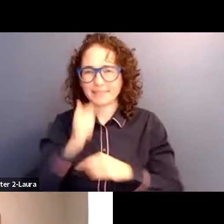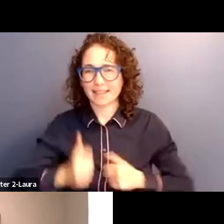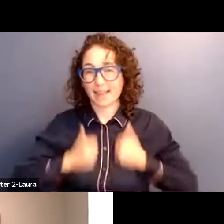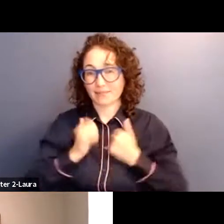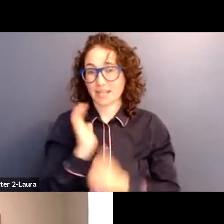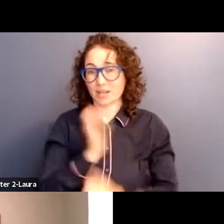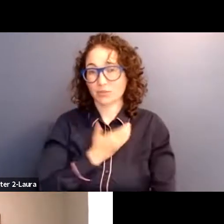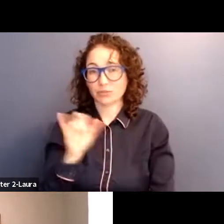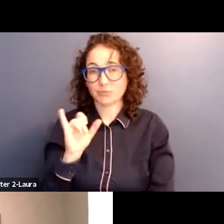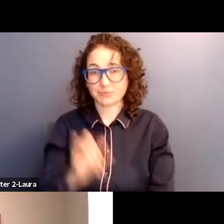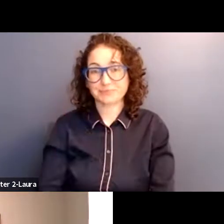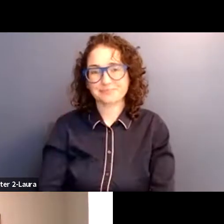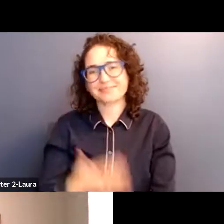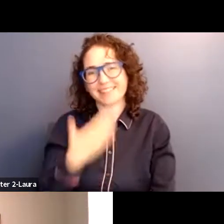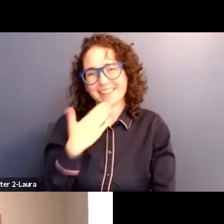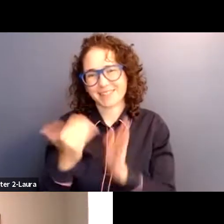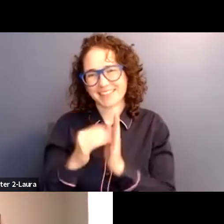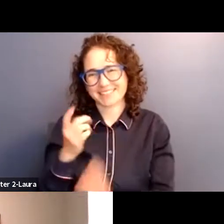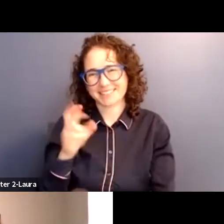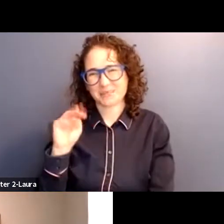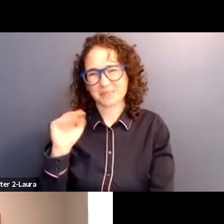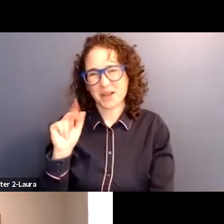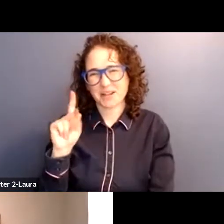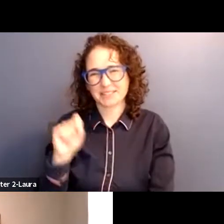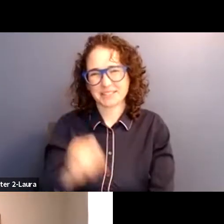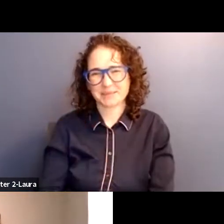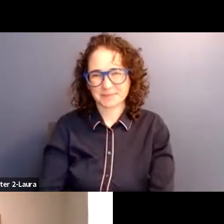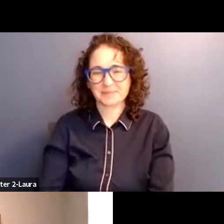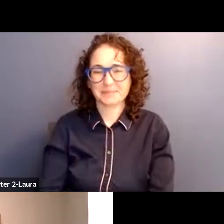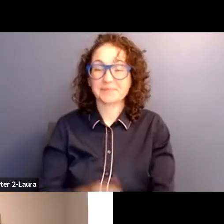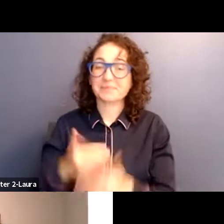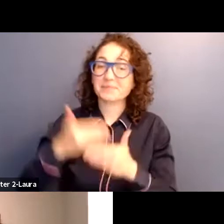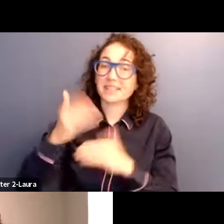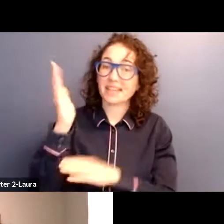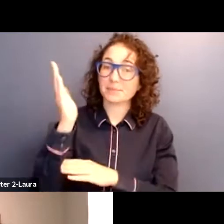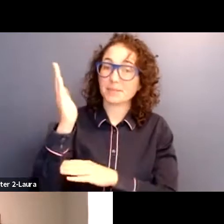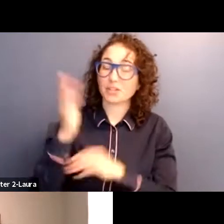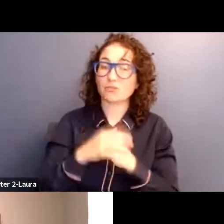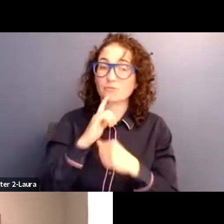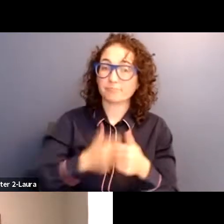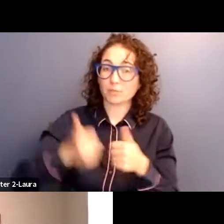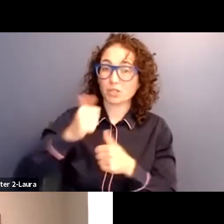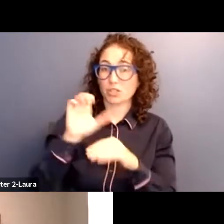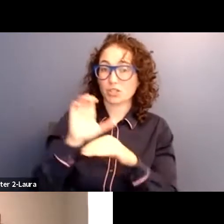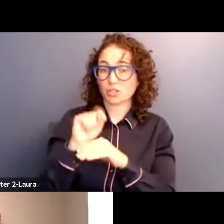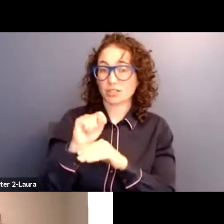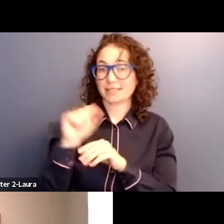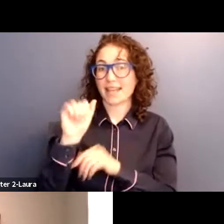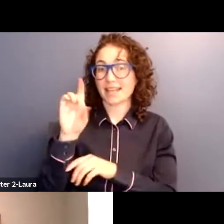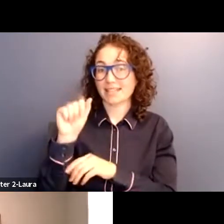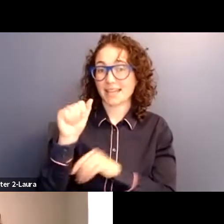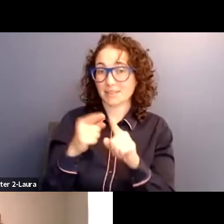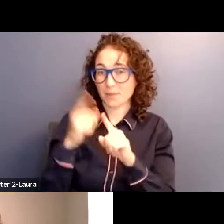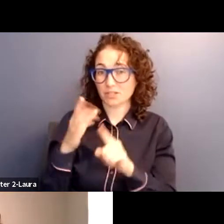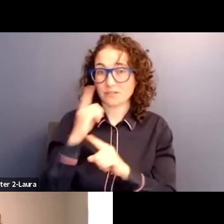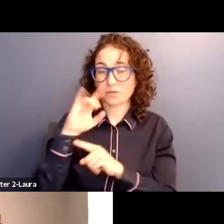own. So thank you again, Dr. Marks. Our next speaker is the Principal Consultant, ADA Specialist at